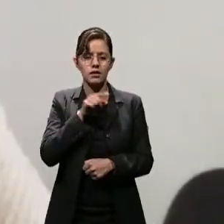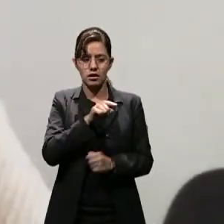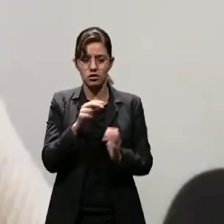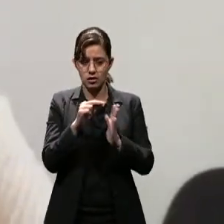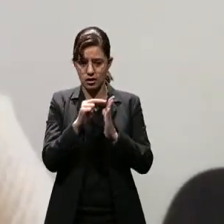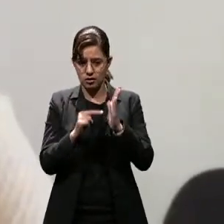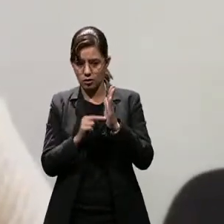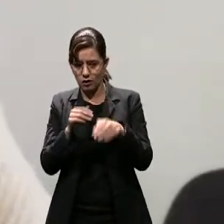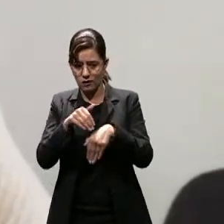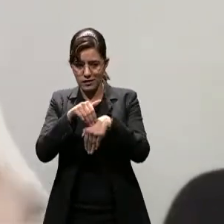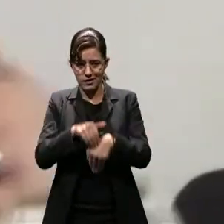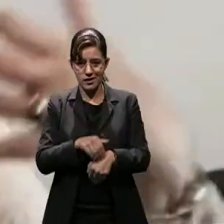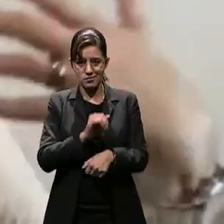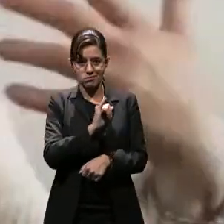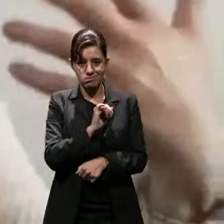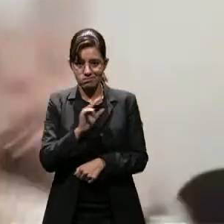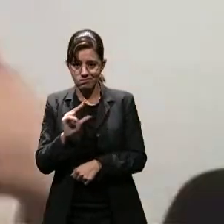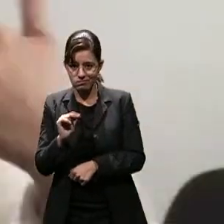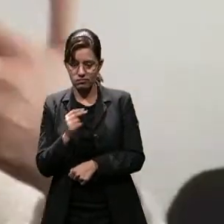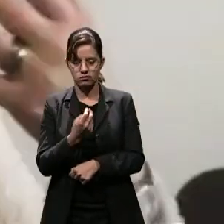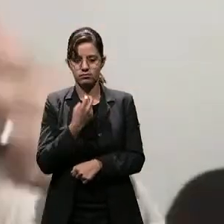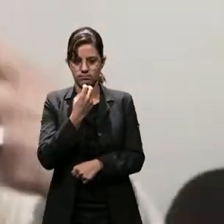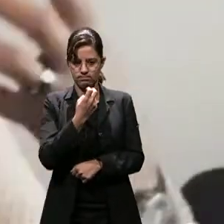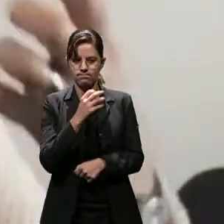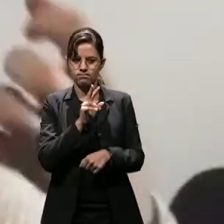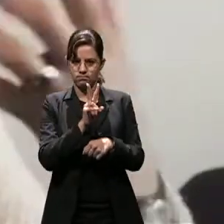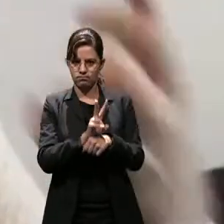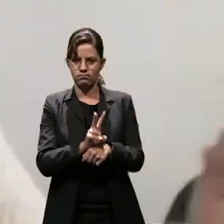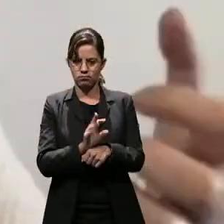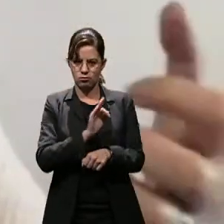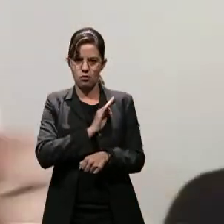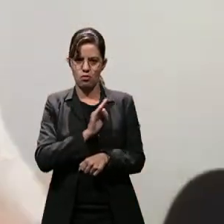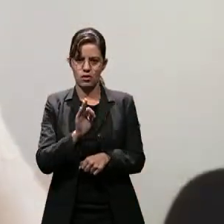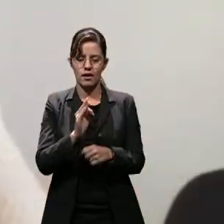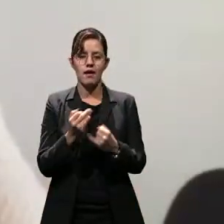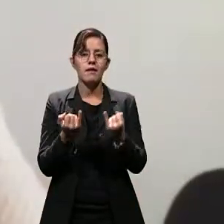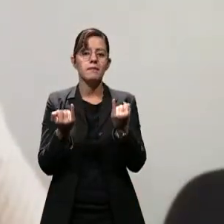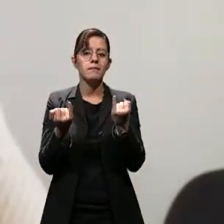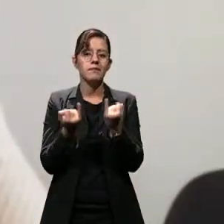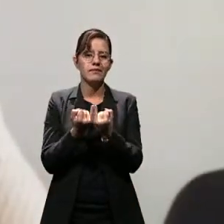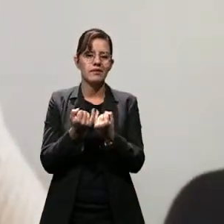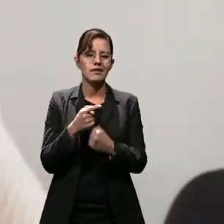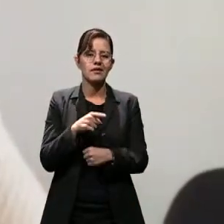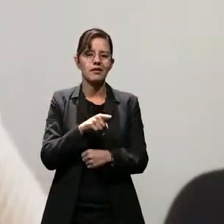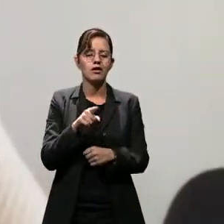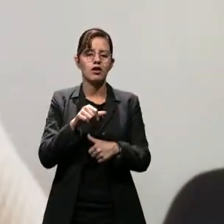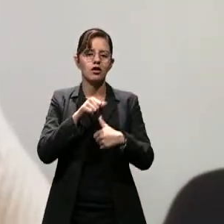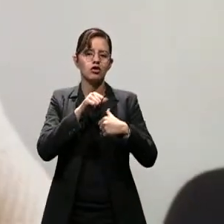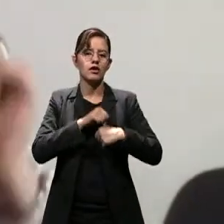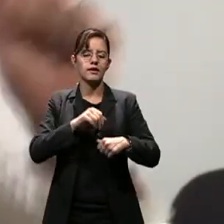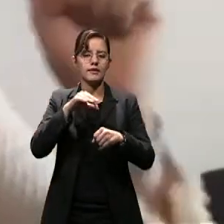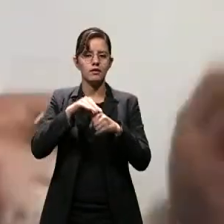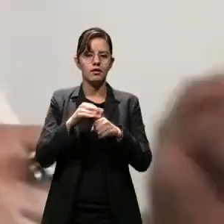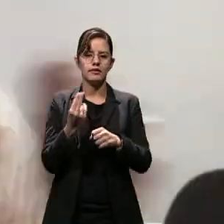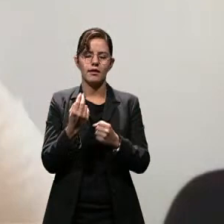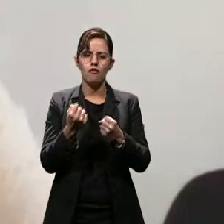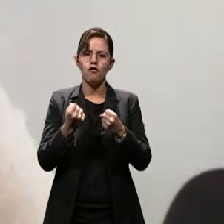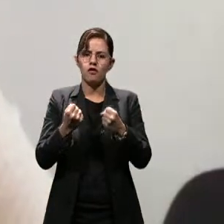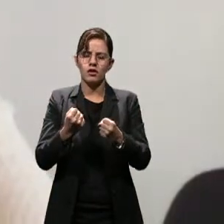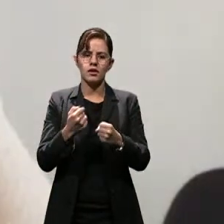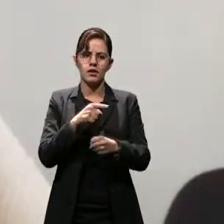are working and abiding by the design measures, and of course, the force that are